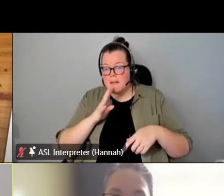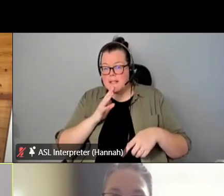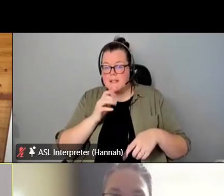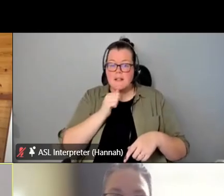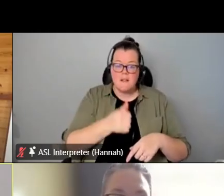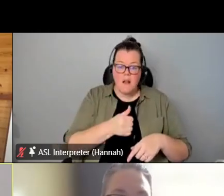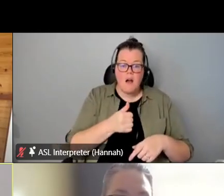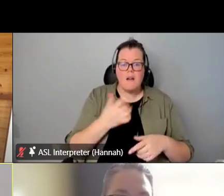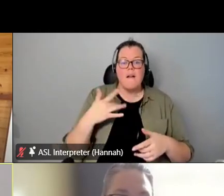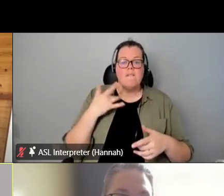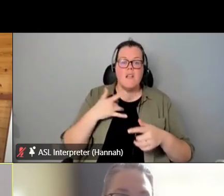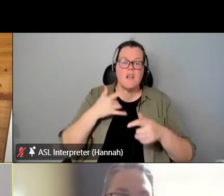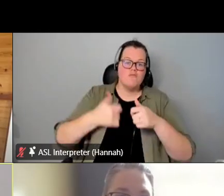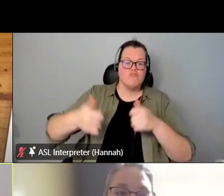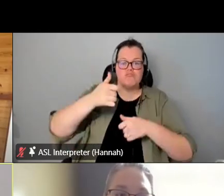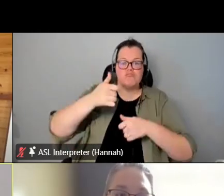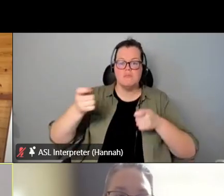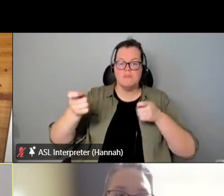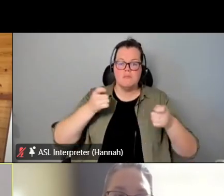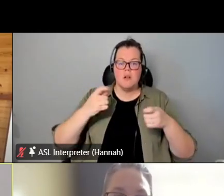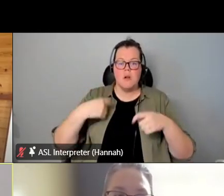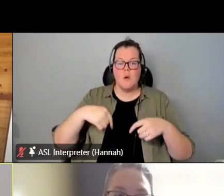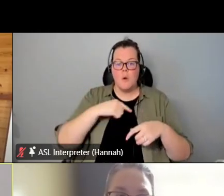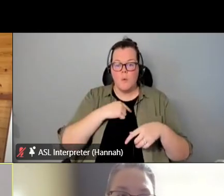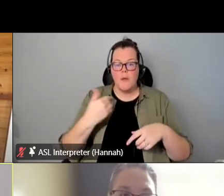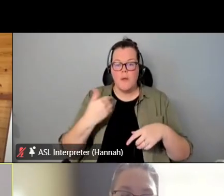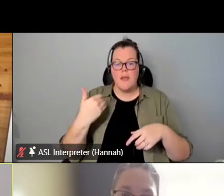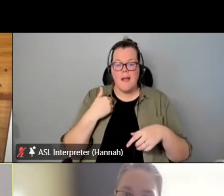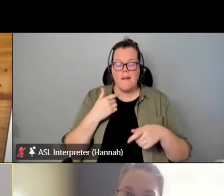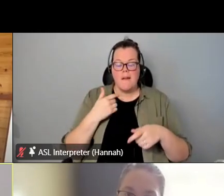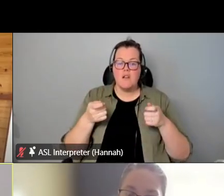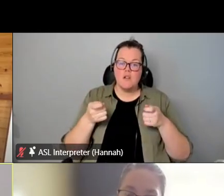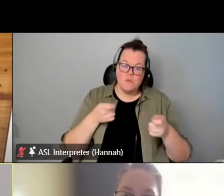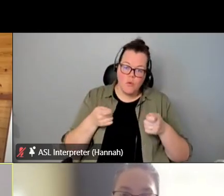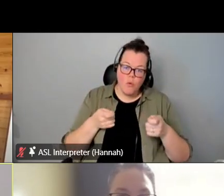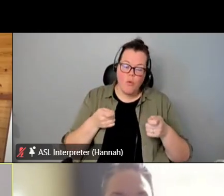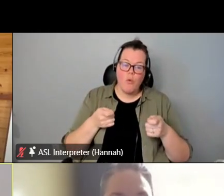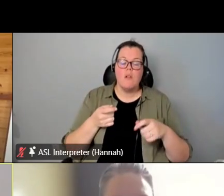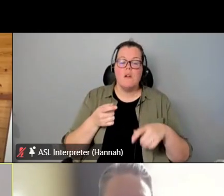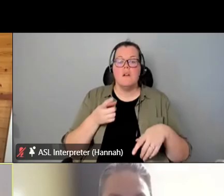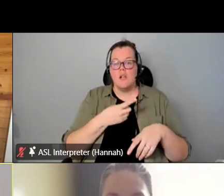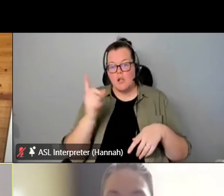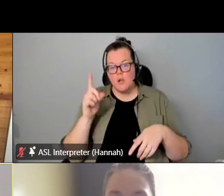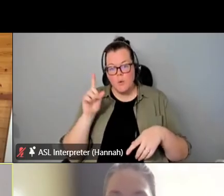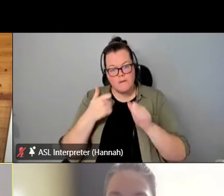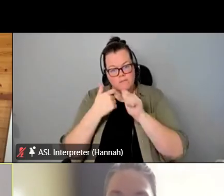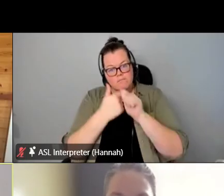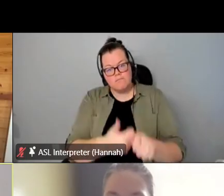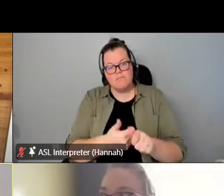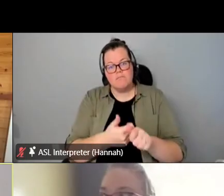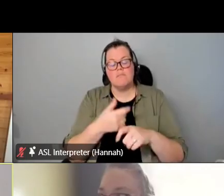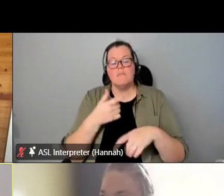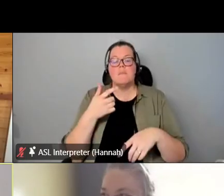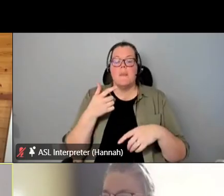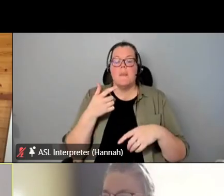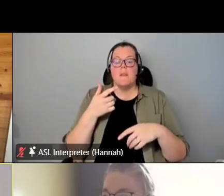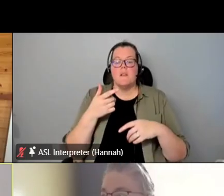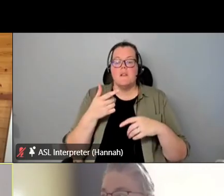of a hierarchy. Like we have control and you have to do as we say. And whether